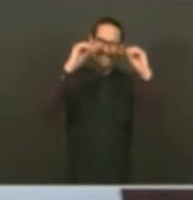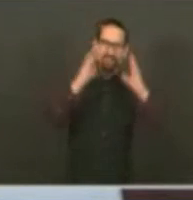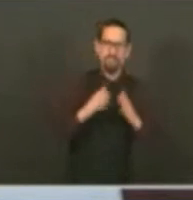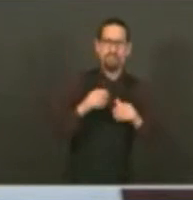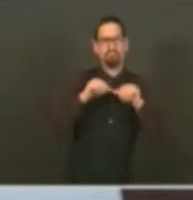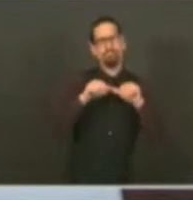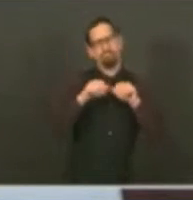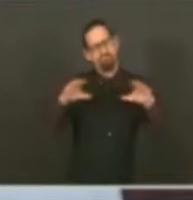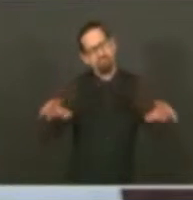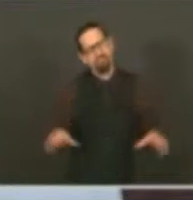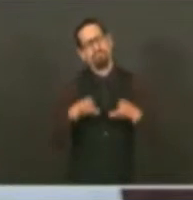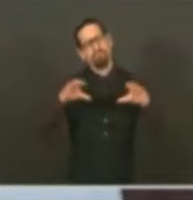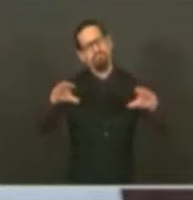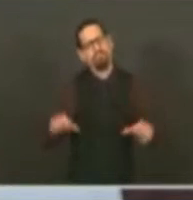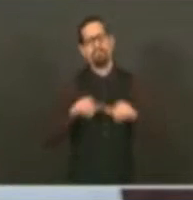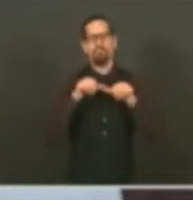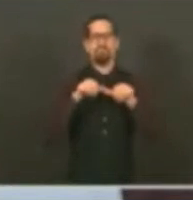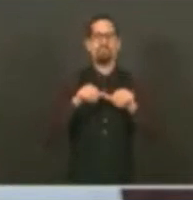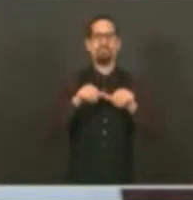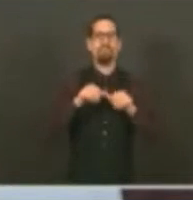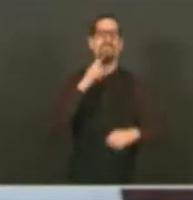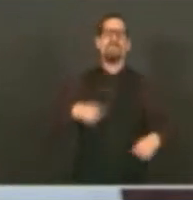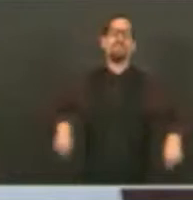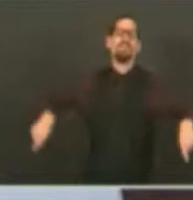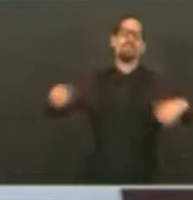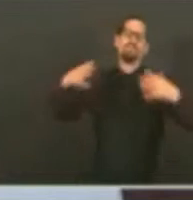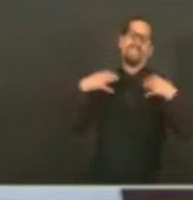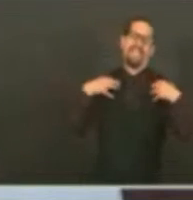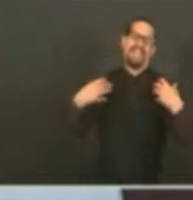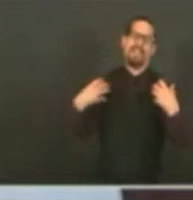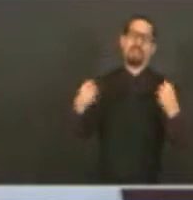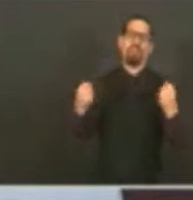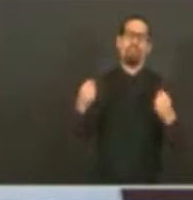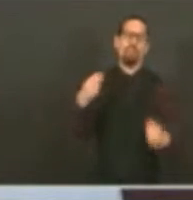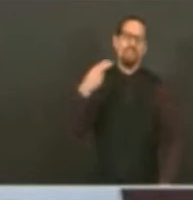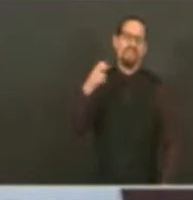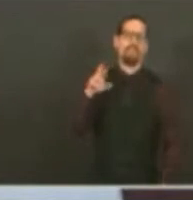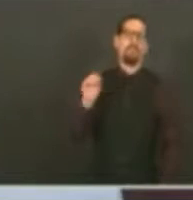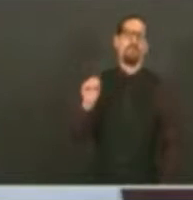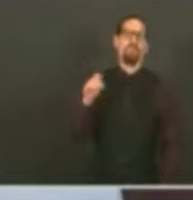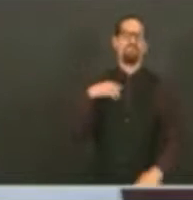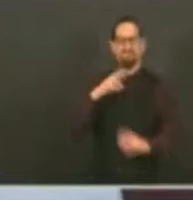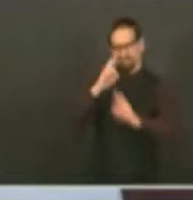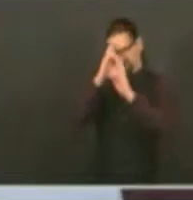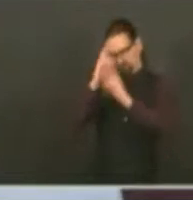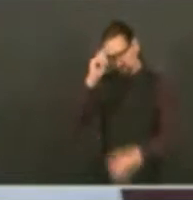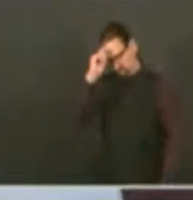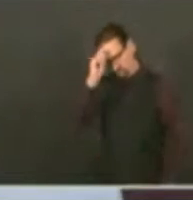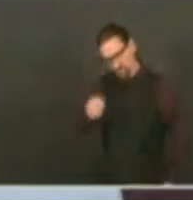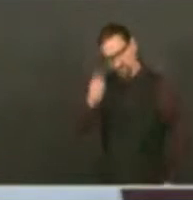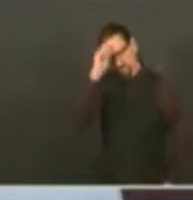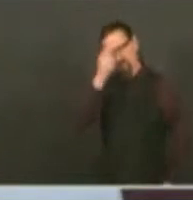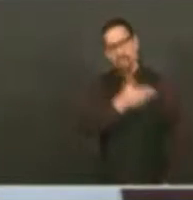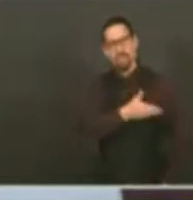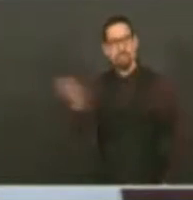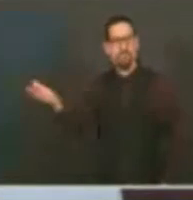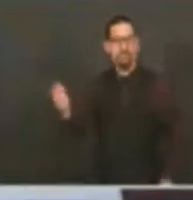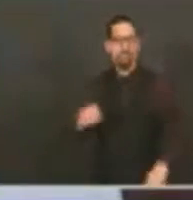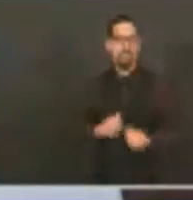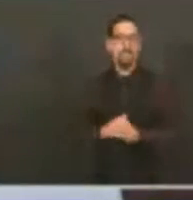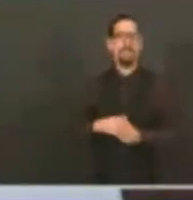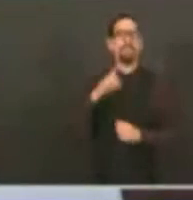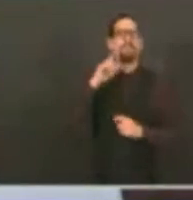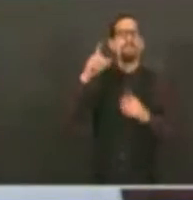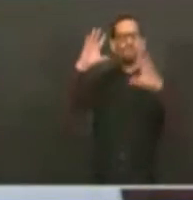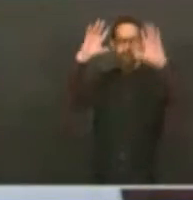you're heroic, and we're going to do more and more. And to the superintendents out there who've just decided to go